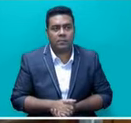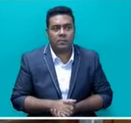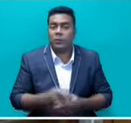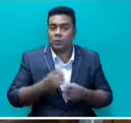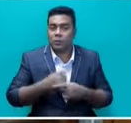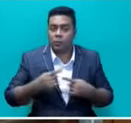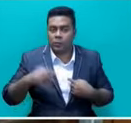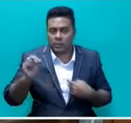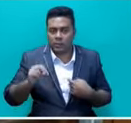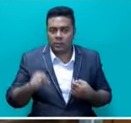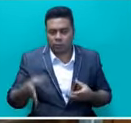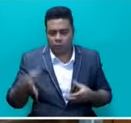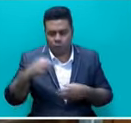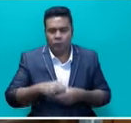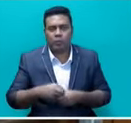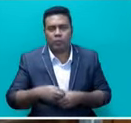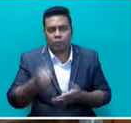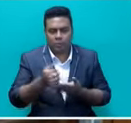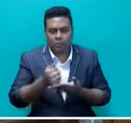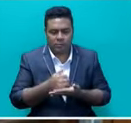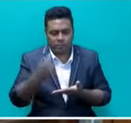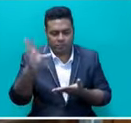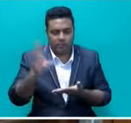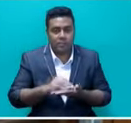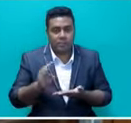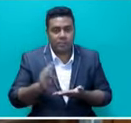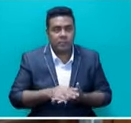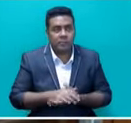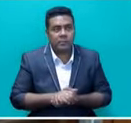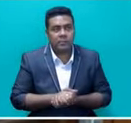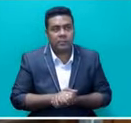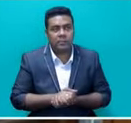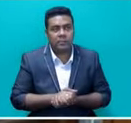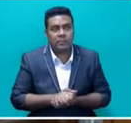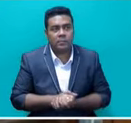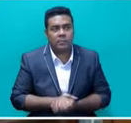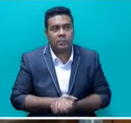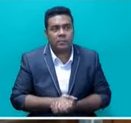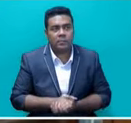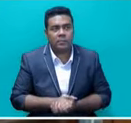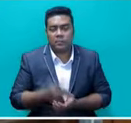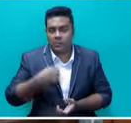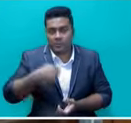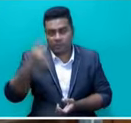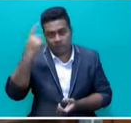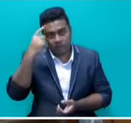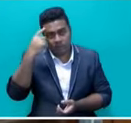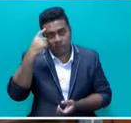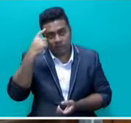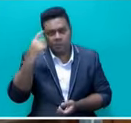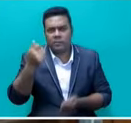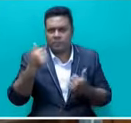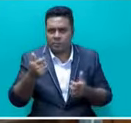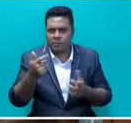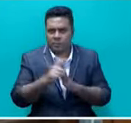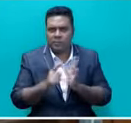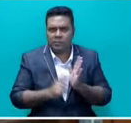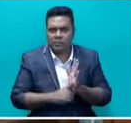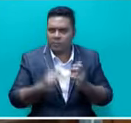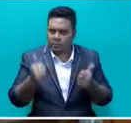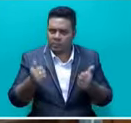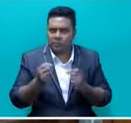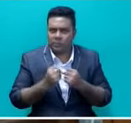to take that into account, and I therefore think that this is a good law, a good